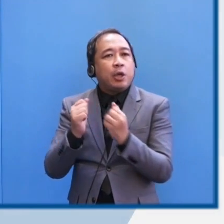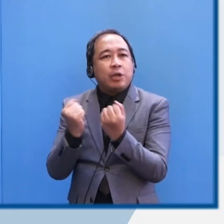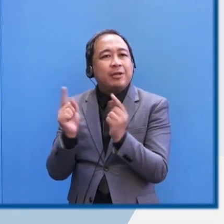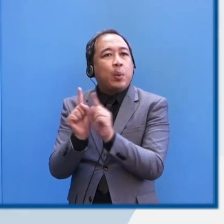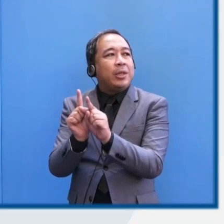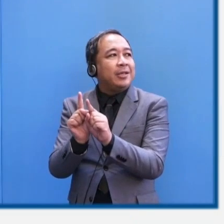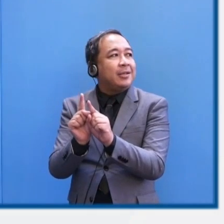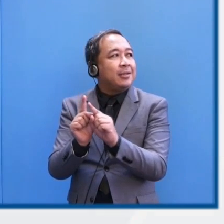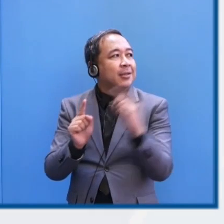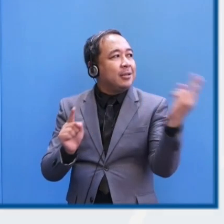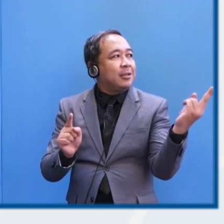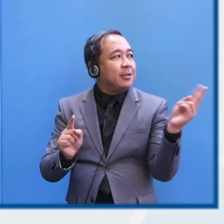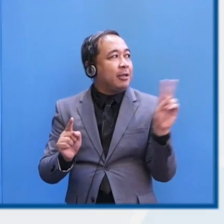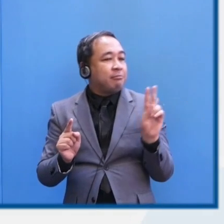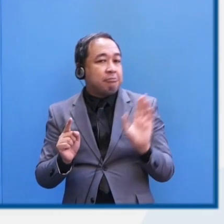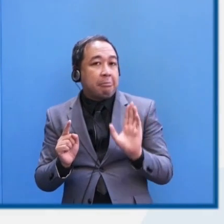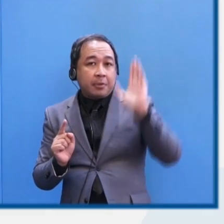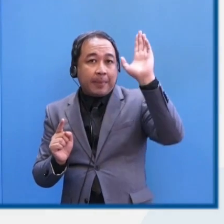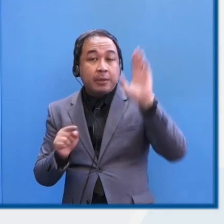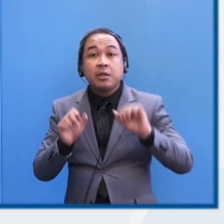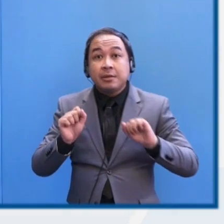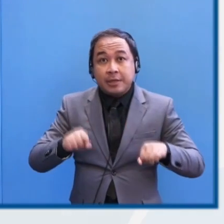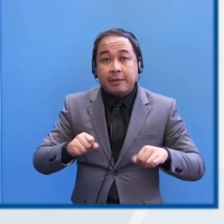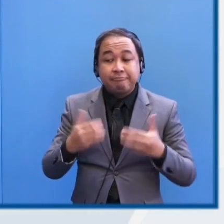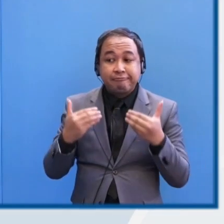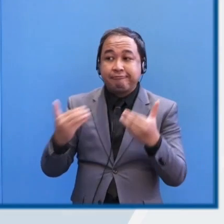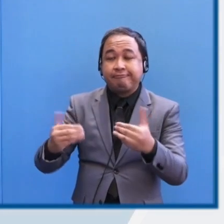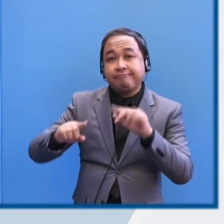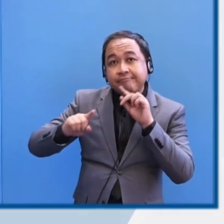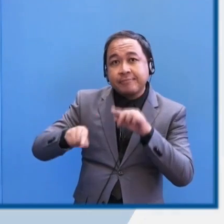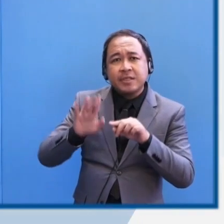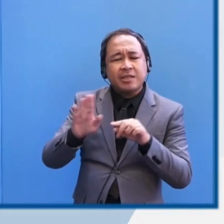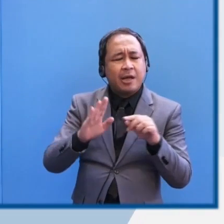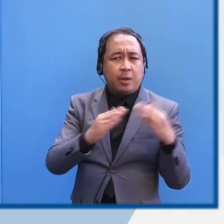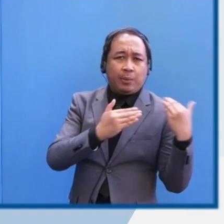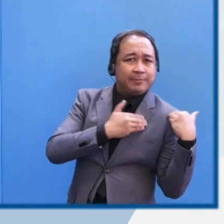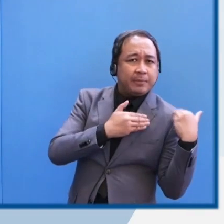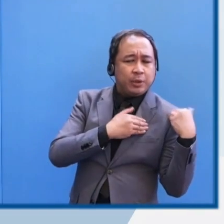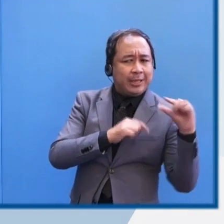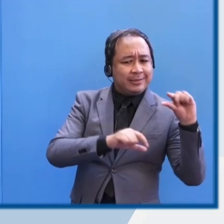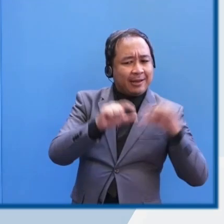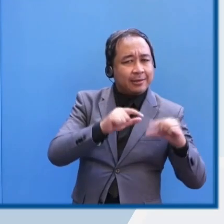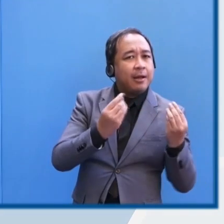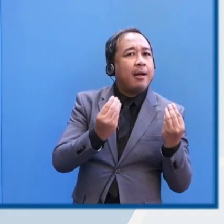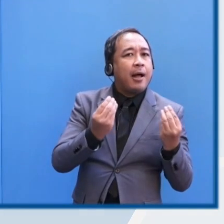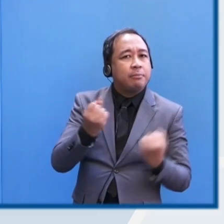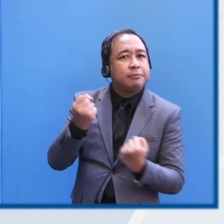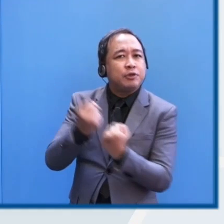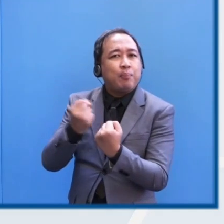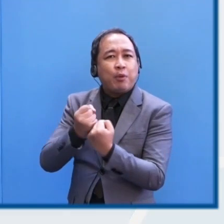in, so please go ahead to answering the question about the role of science.